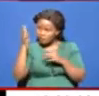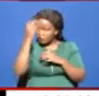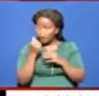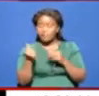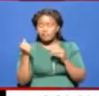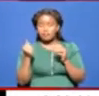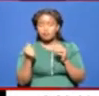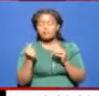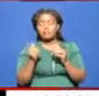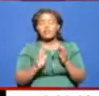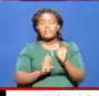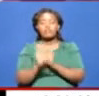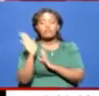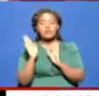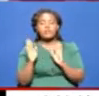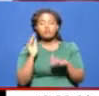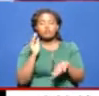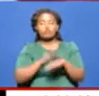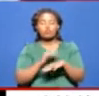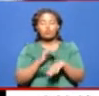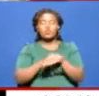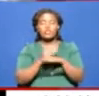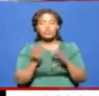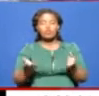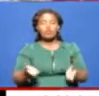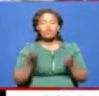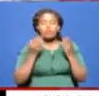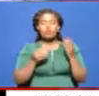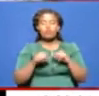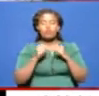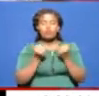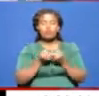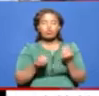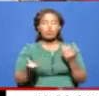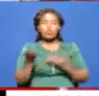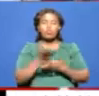to socio-economic development. And therefore,